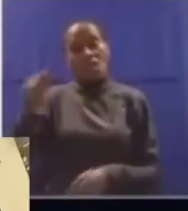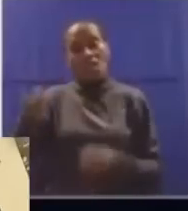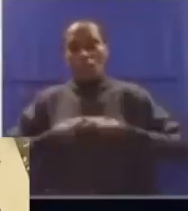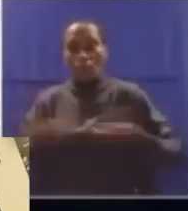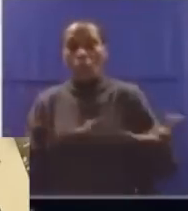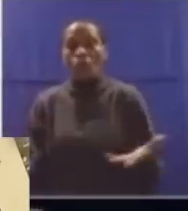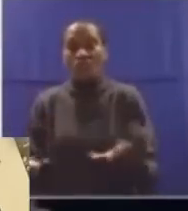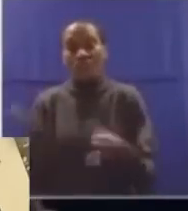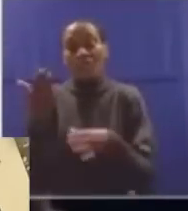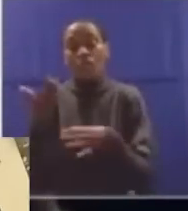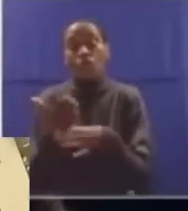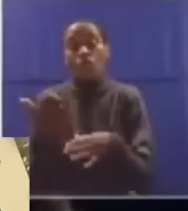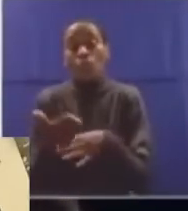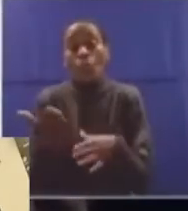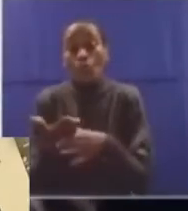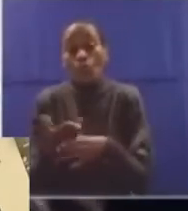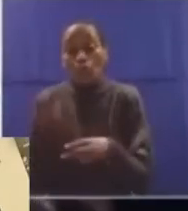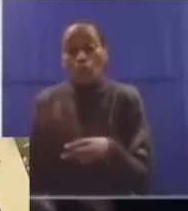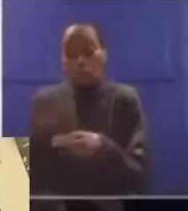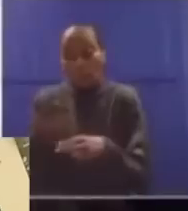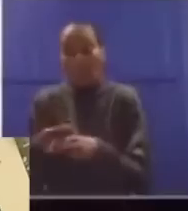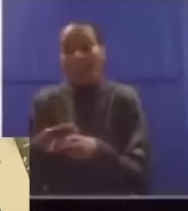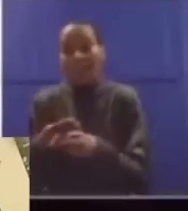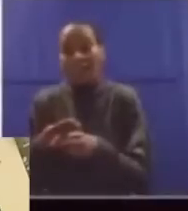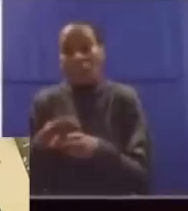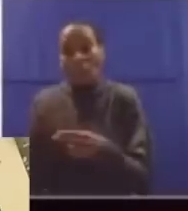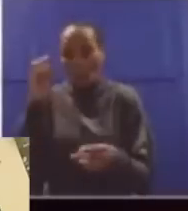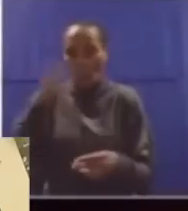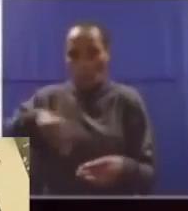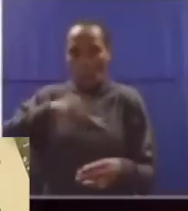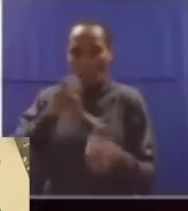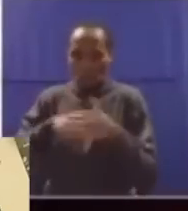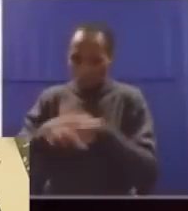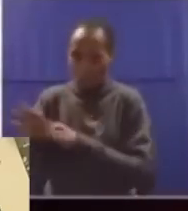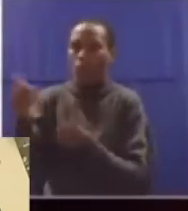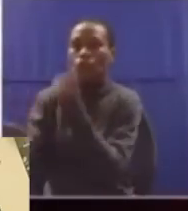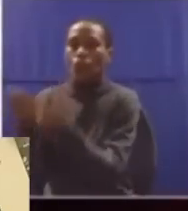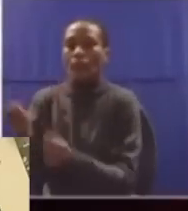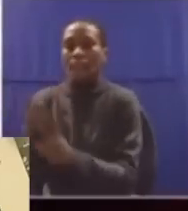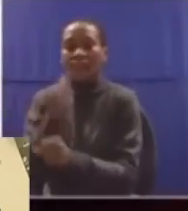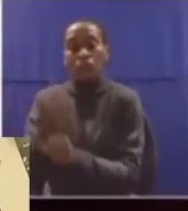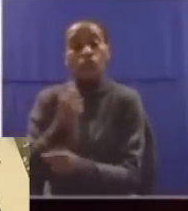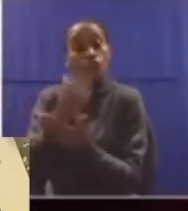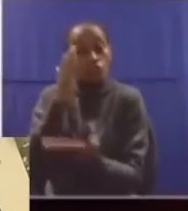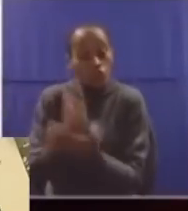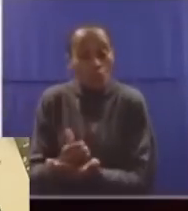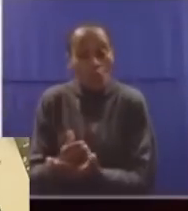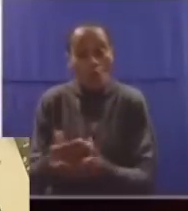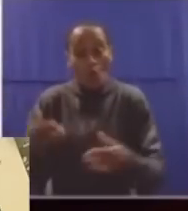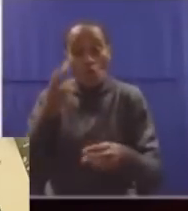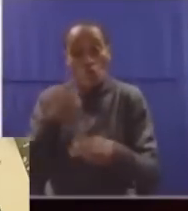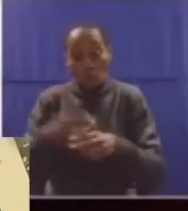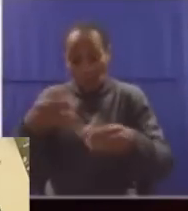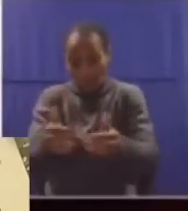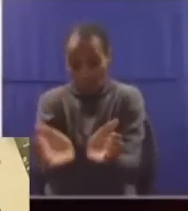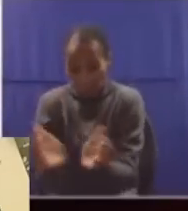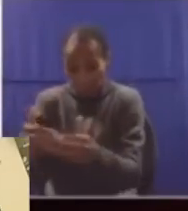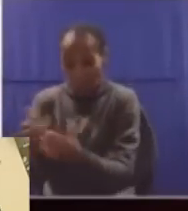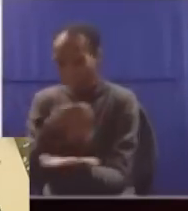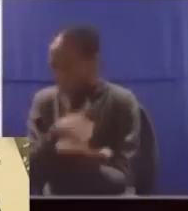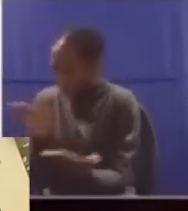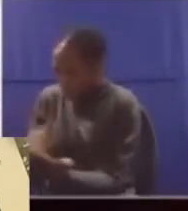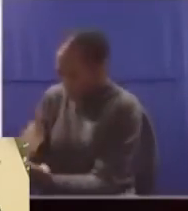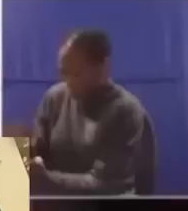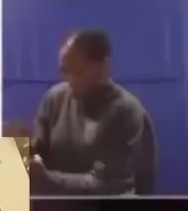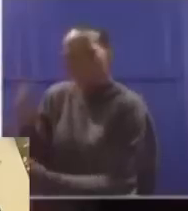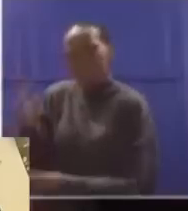end school pit toilet campaign, and we'll be approaching the courts to ensure that each pit toilet is eradicated in our schools.